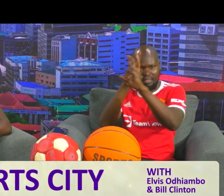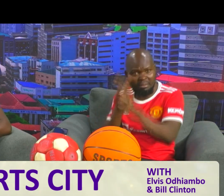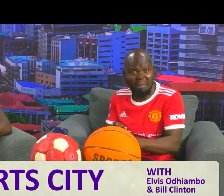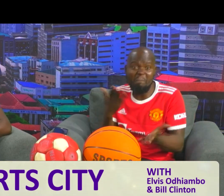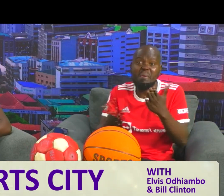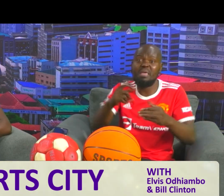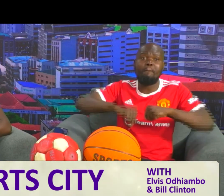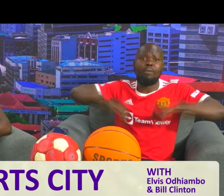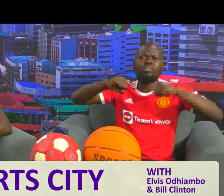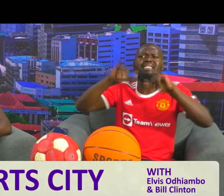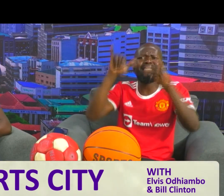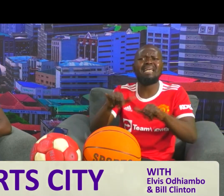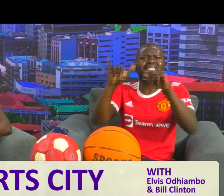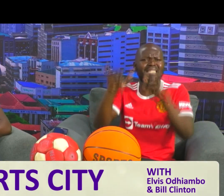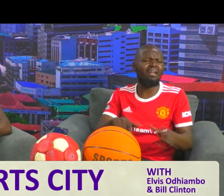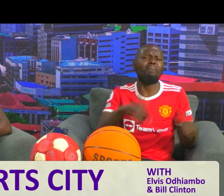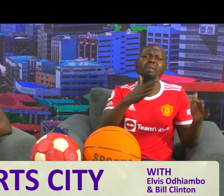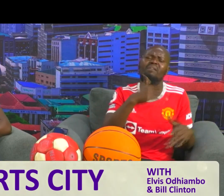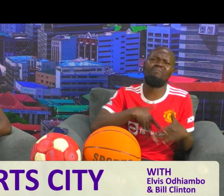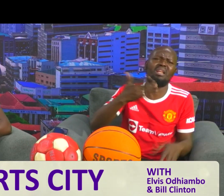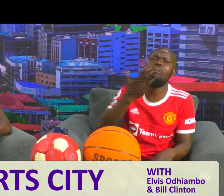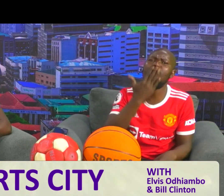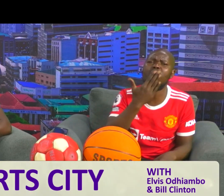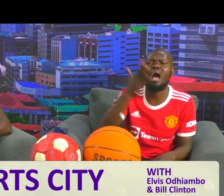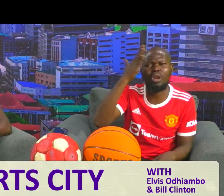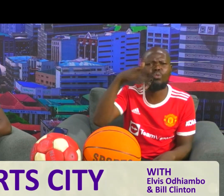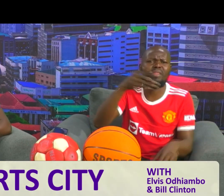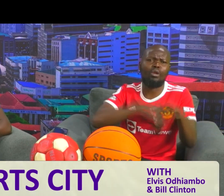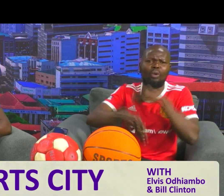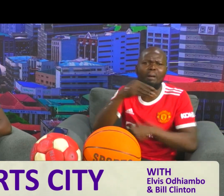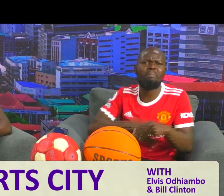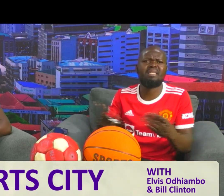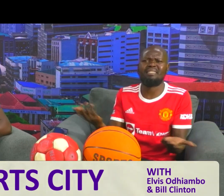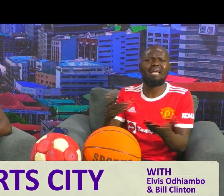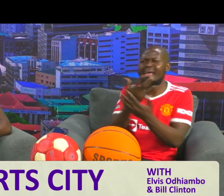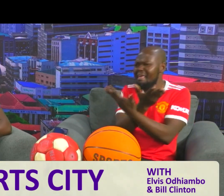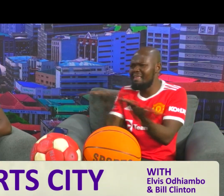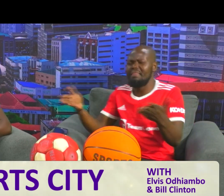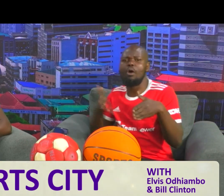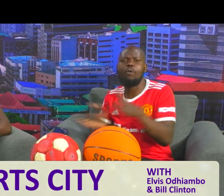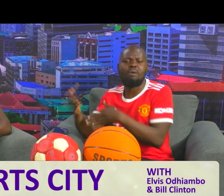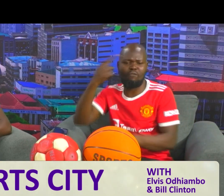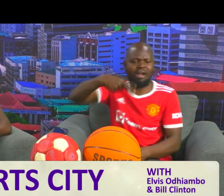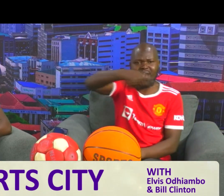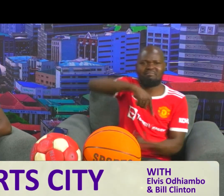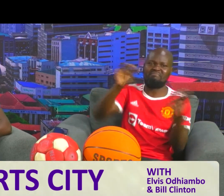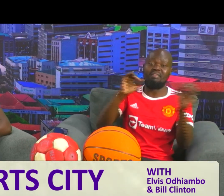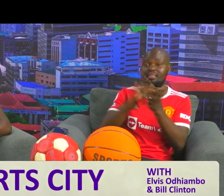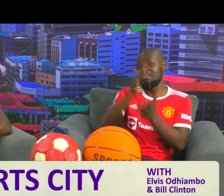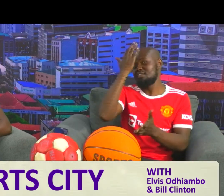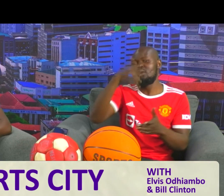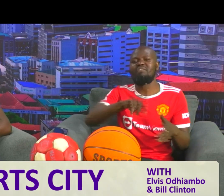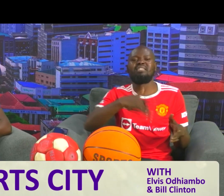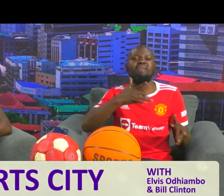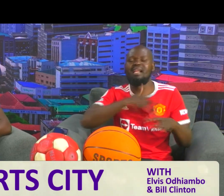And if we have a new leadership, maybe one with more respect, then I think players will be more content, unlike